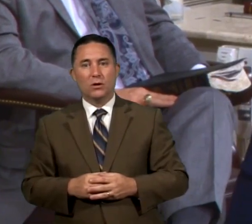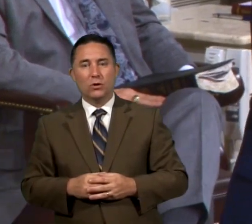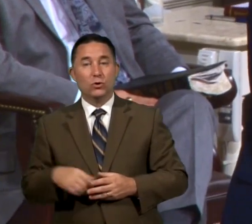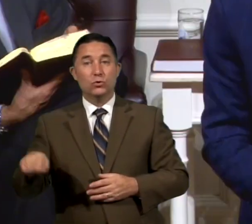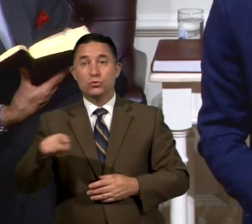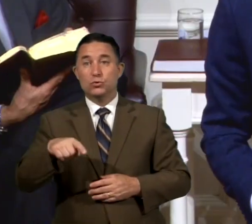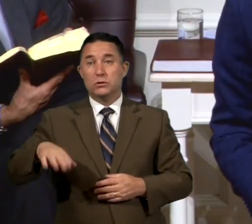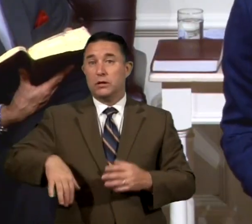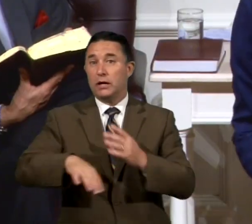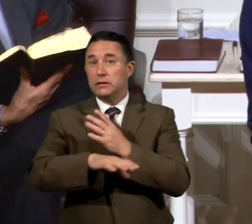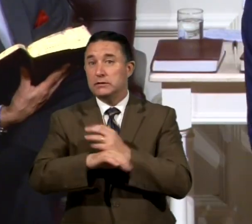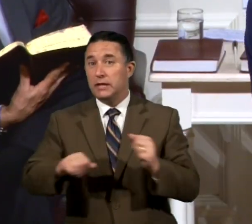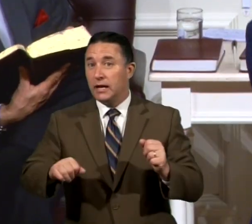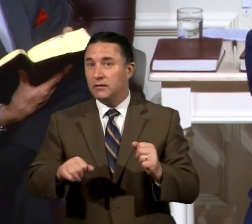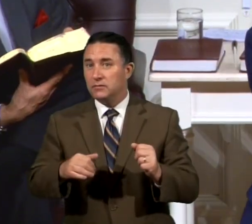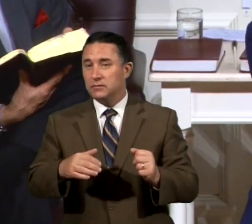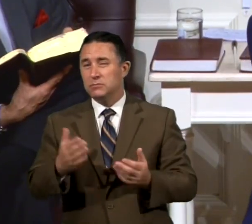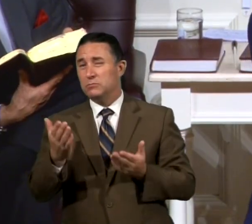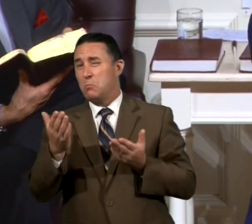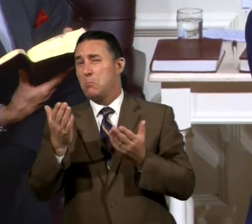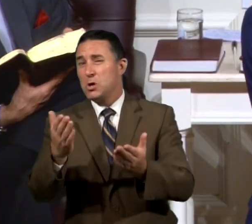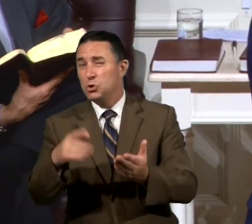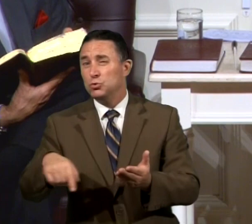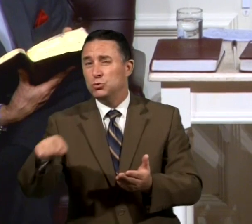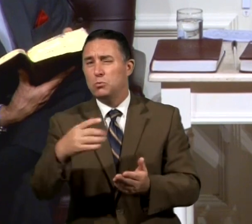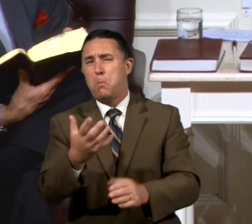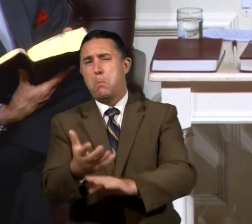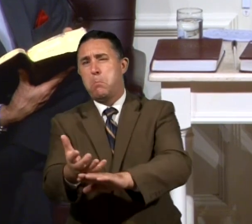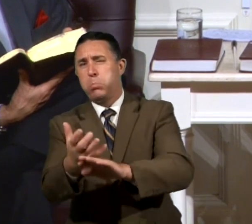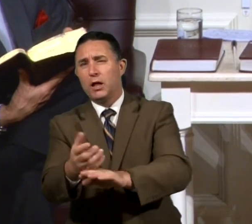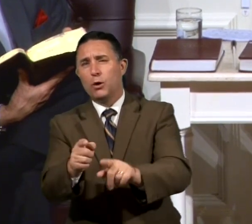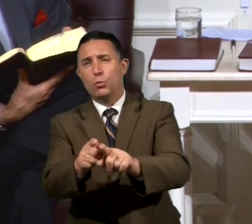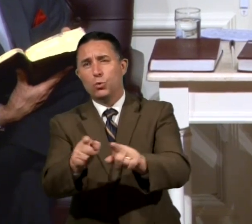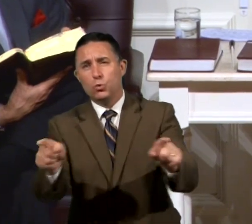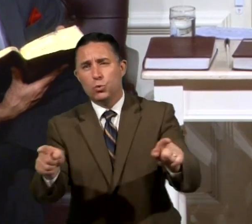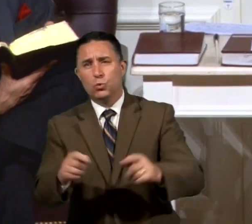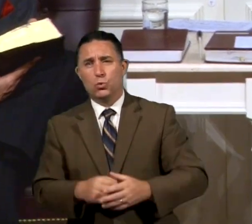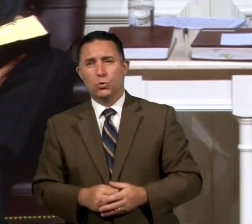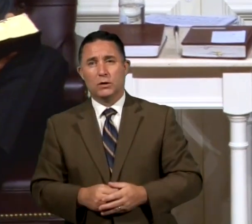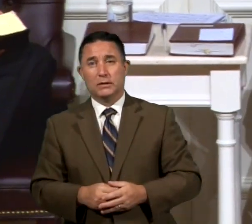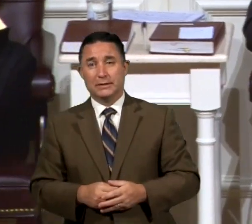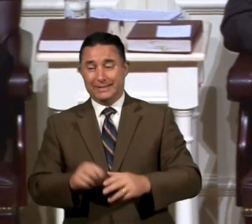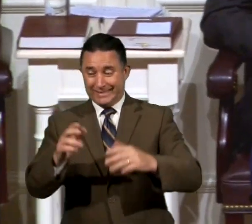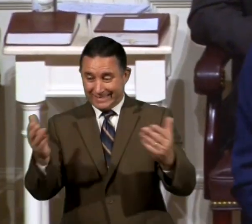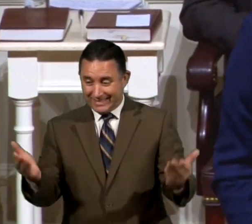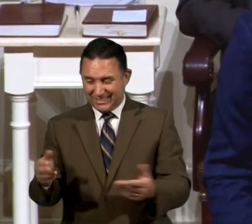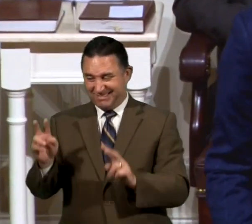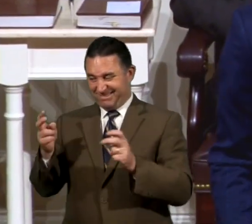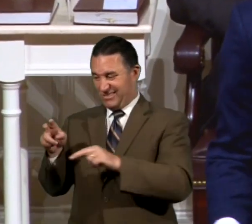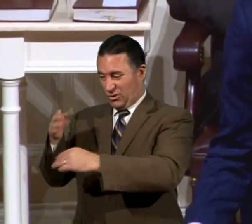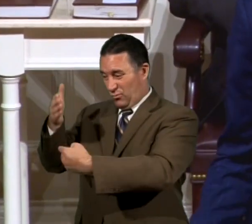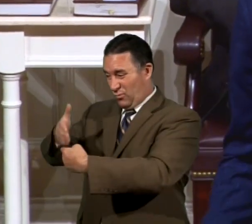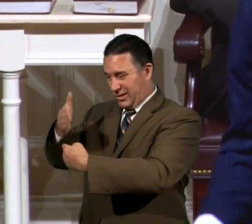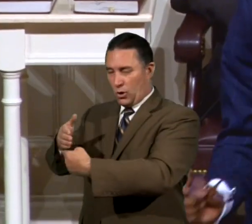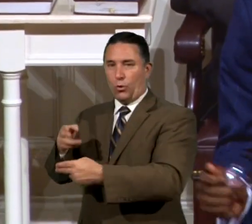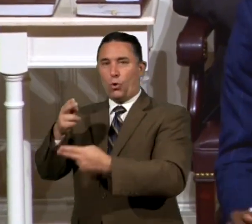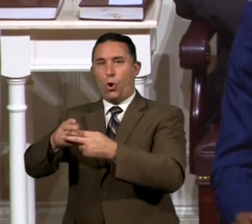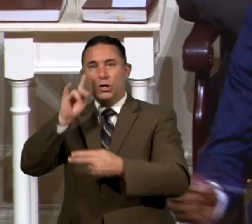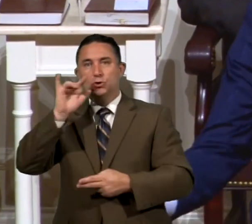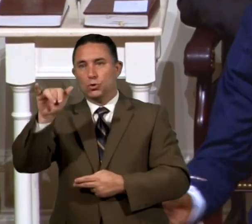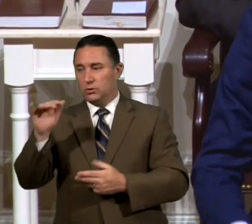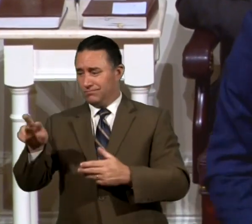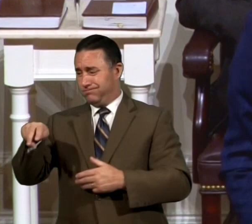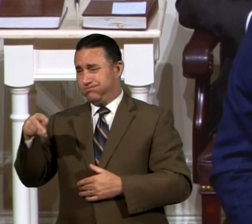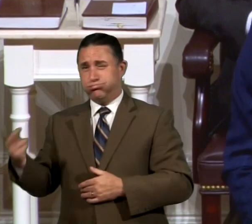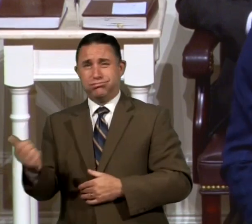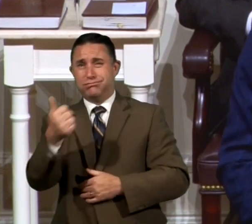You're unsaved tonight, and my appeal is to you. I plead with you. Yes. You're sitting on the window. It's called eternity, and you can fall